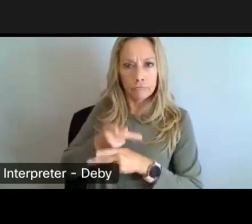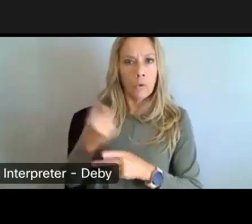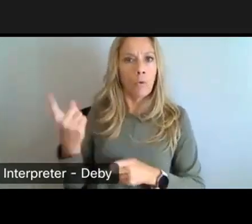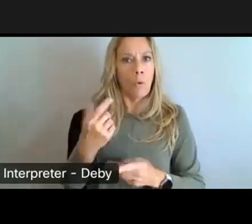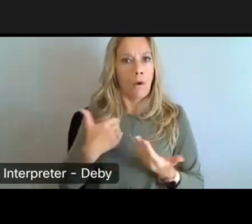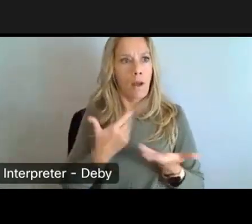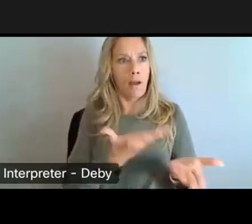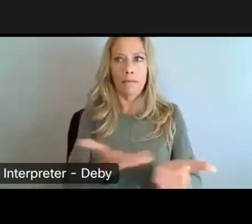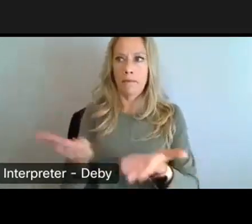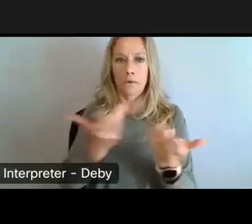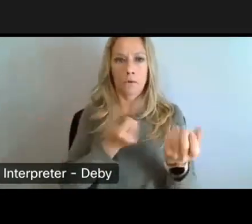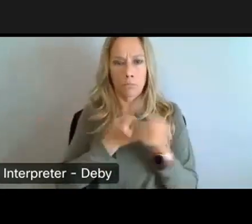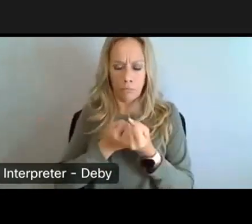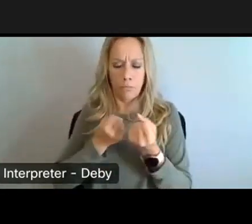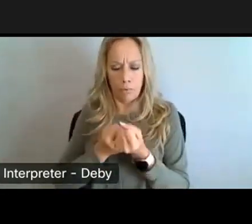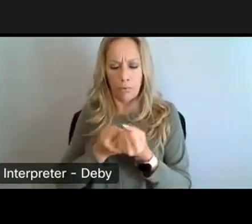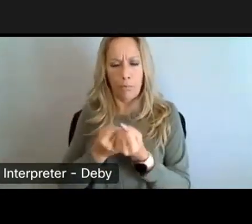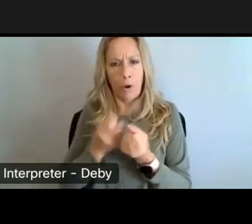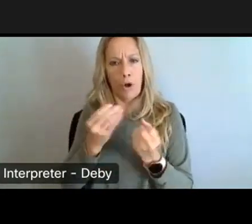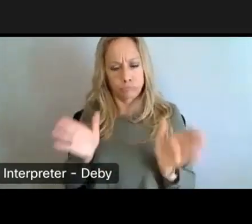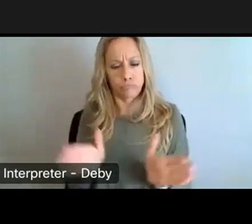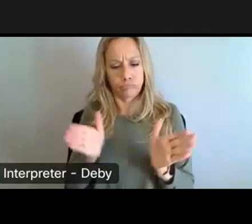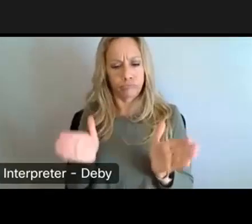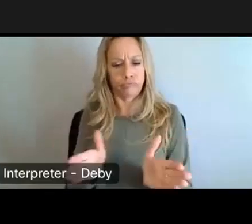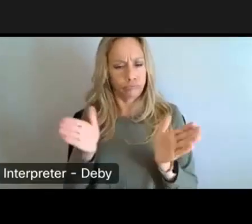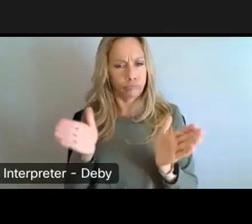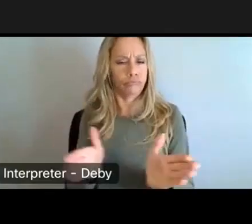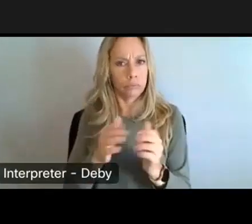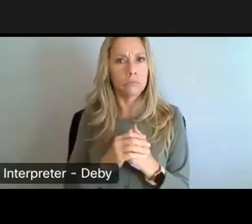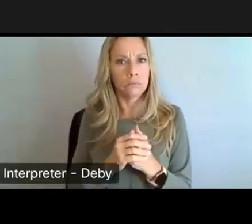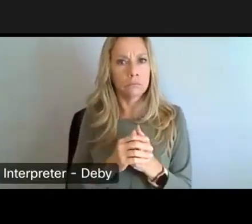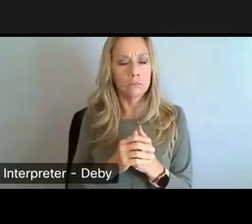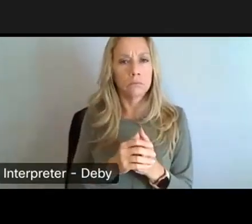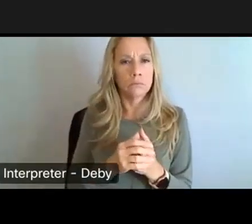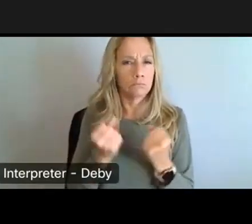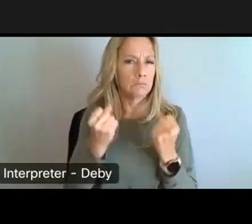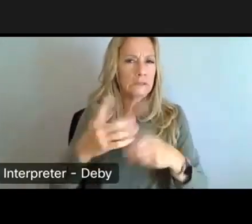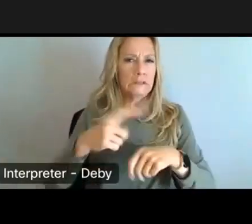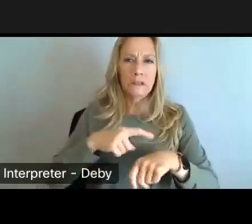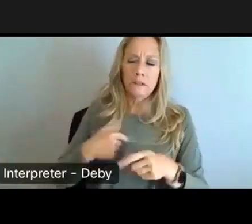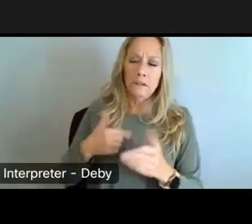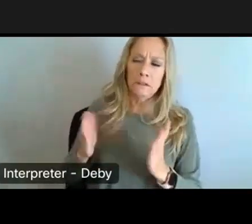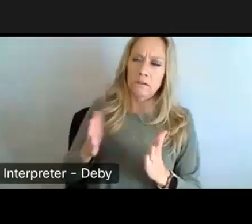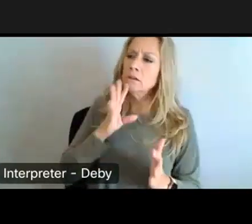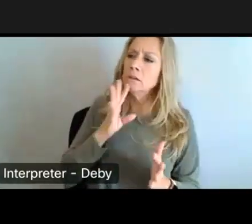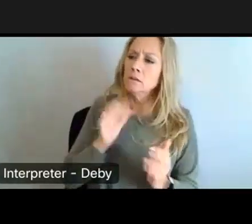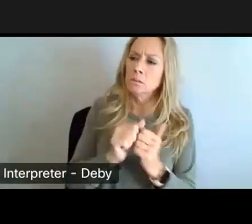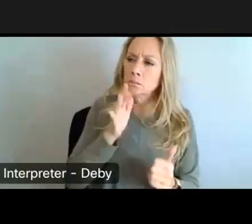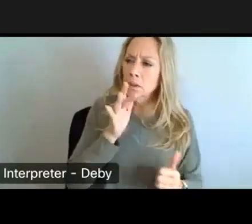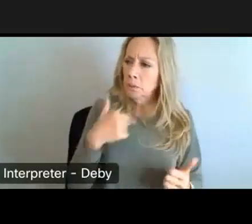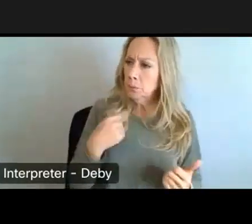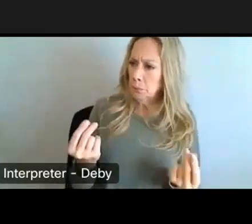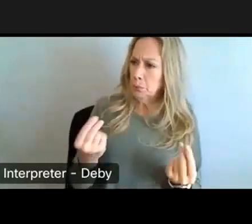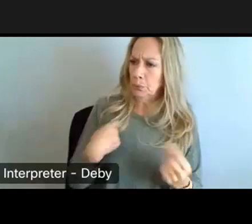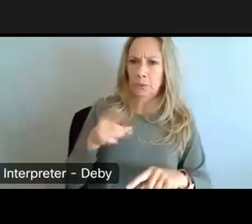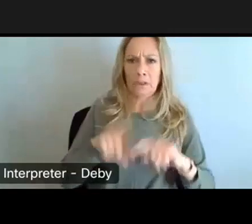and encouragement. And so oftentimes I'd have these conversations with my mother about, what am I going to do? If I can't be